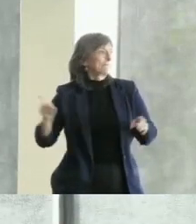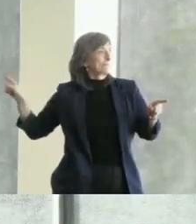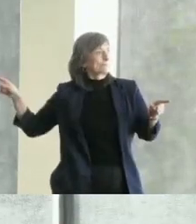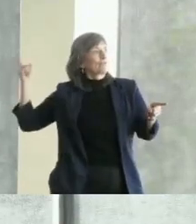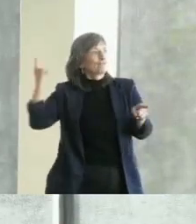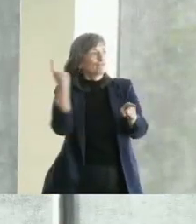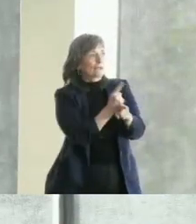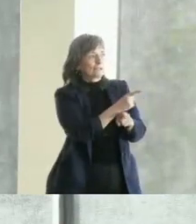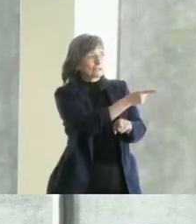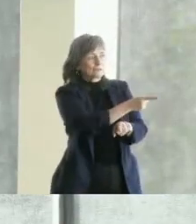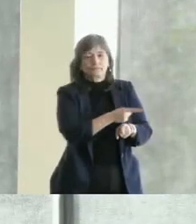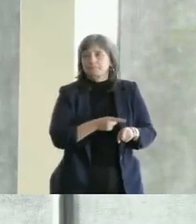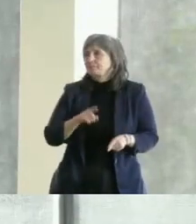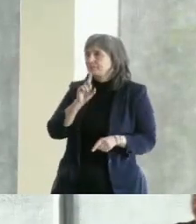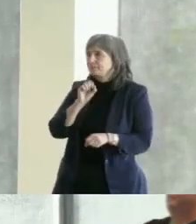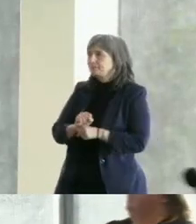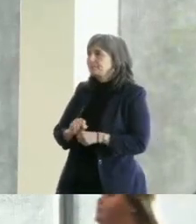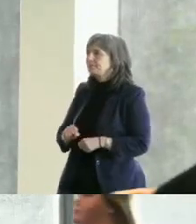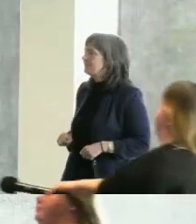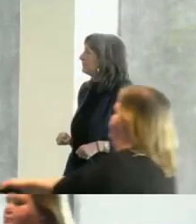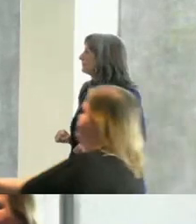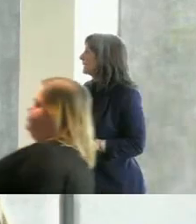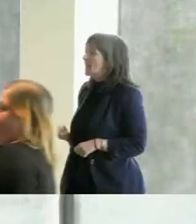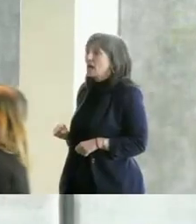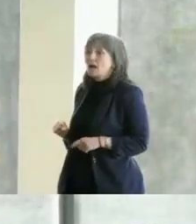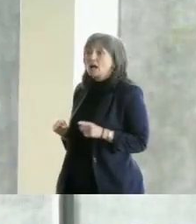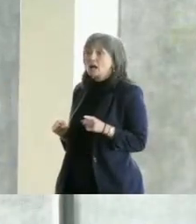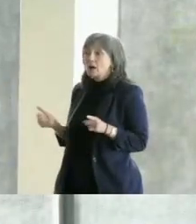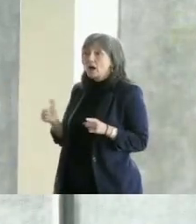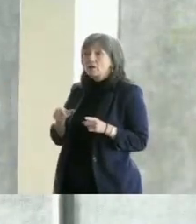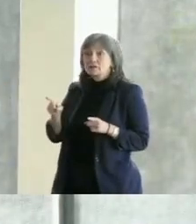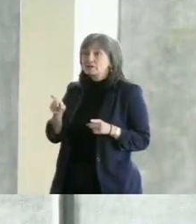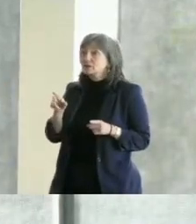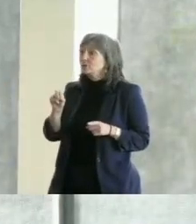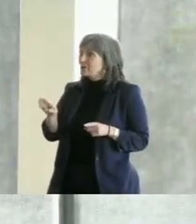Right, thank you. Absolutely. Anybody else? Elizabeth from New